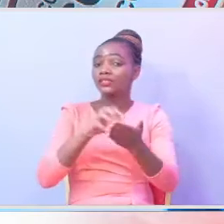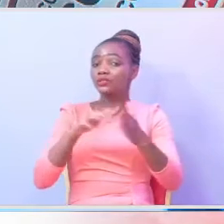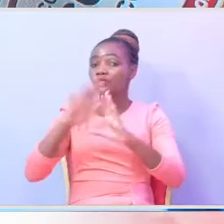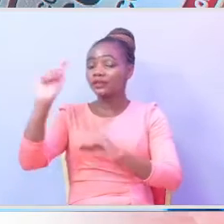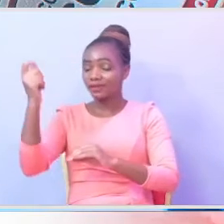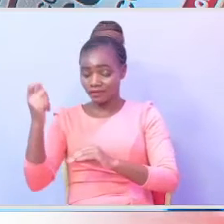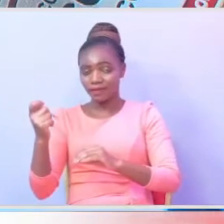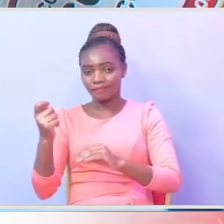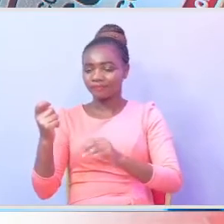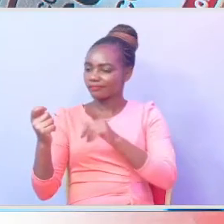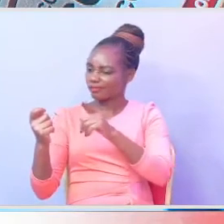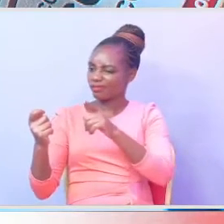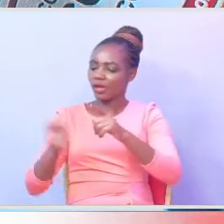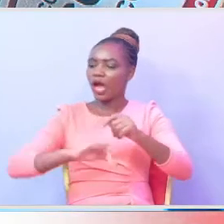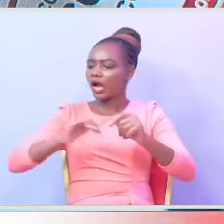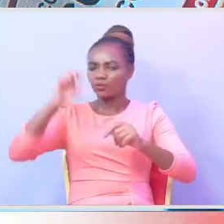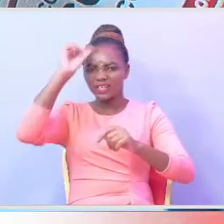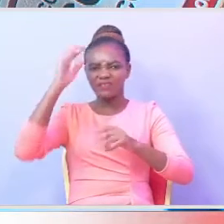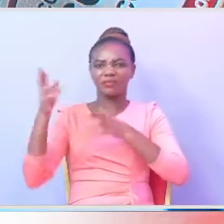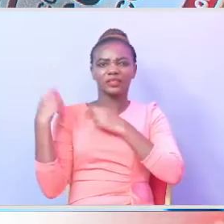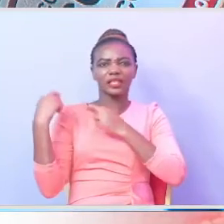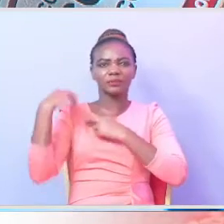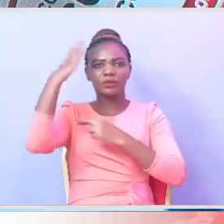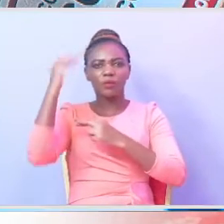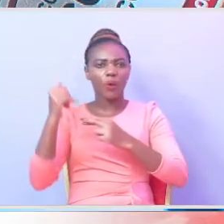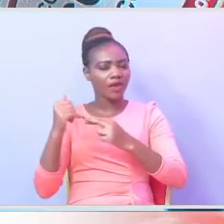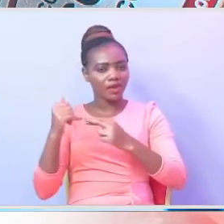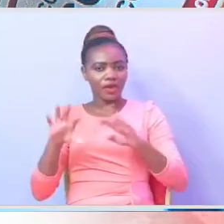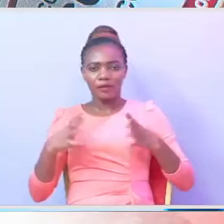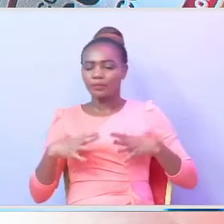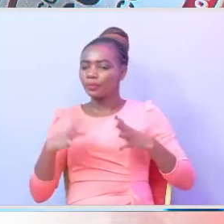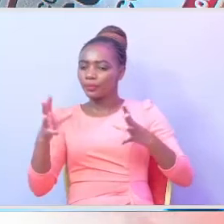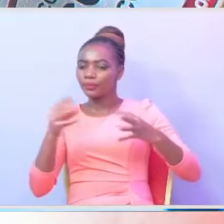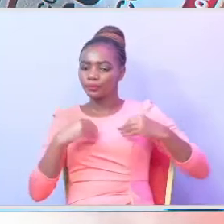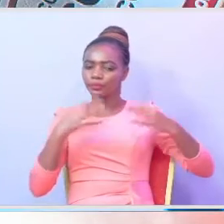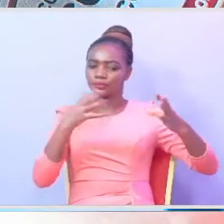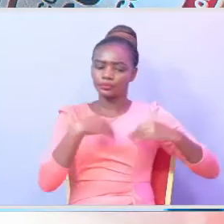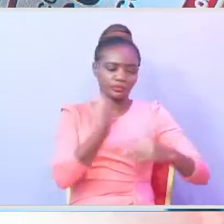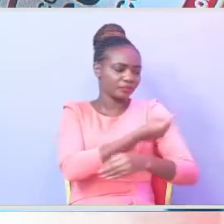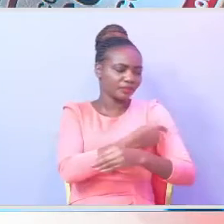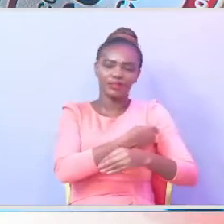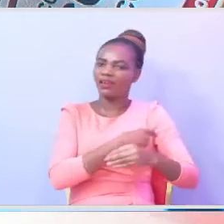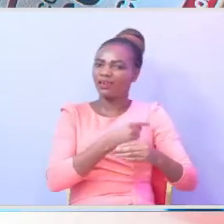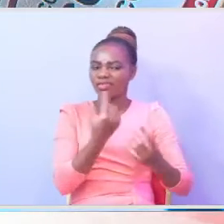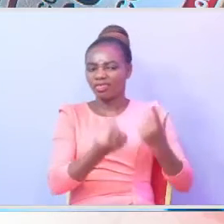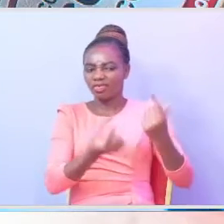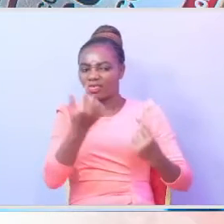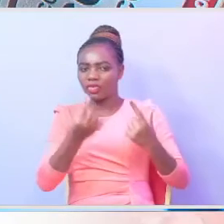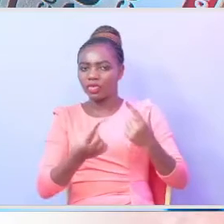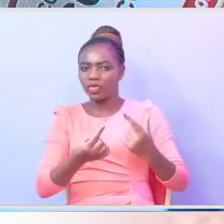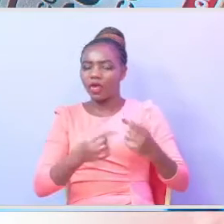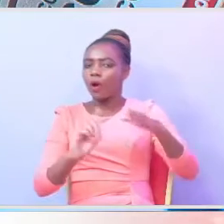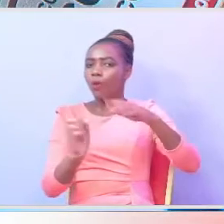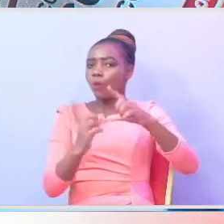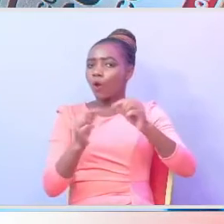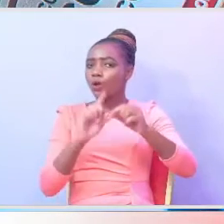country, county governments are to blame for the poor COVID-19 uptake in their specific counties. This is according to the Ministry of